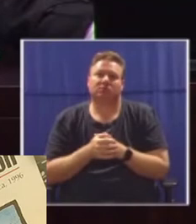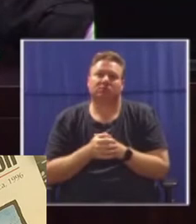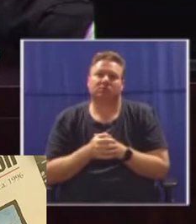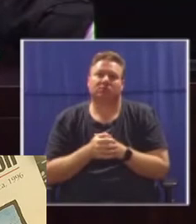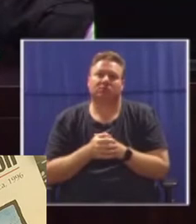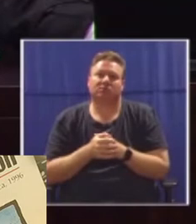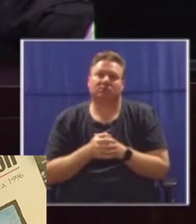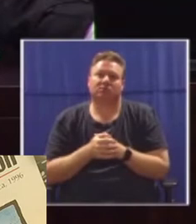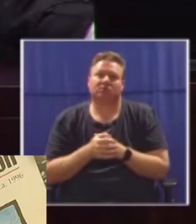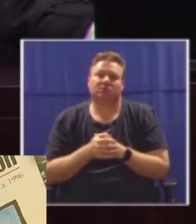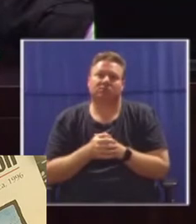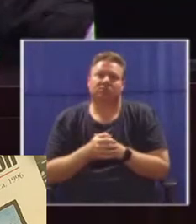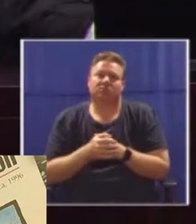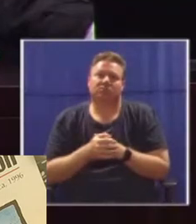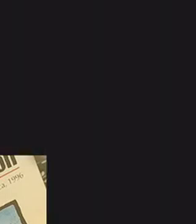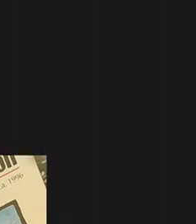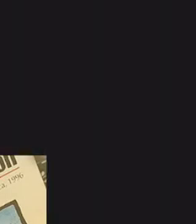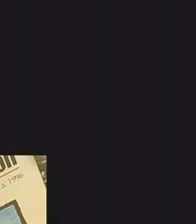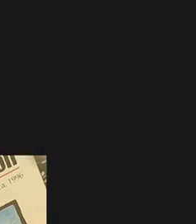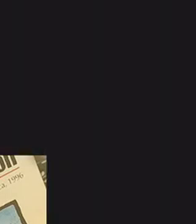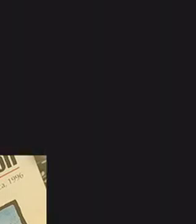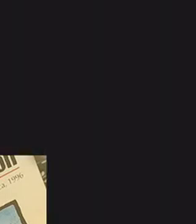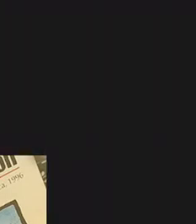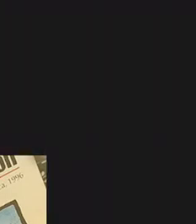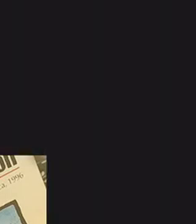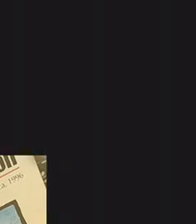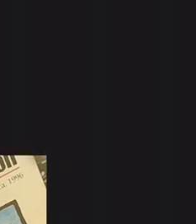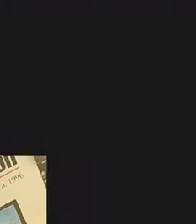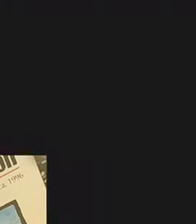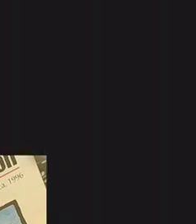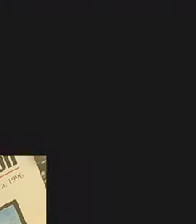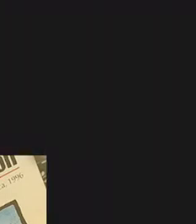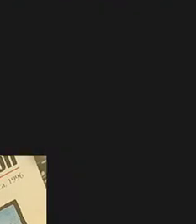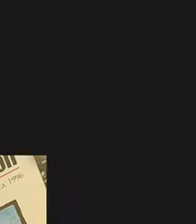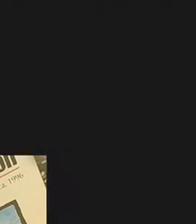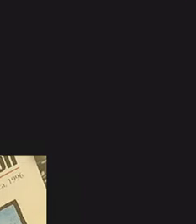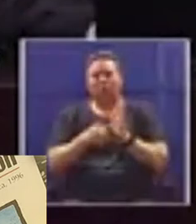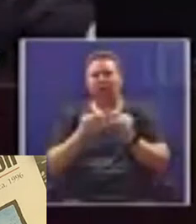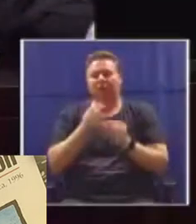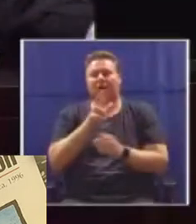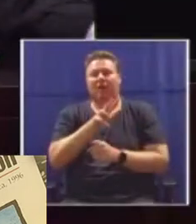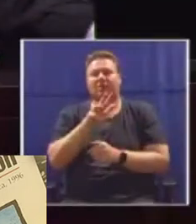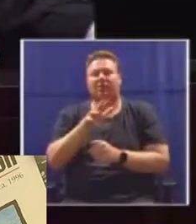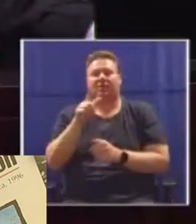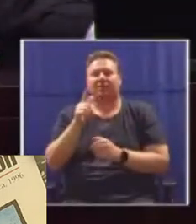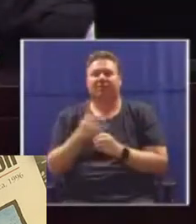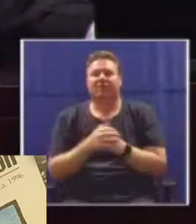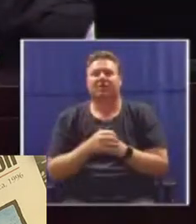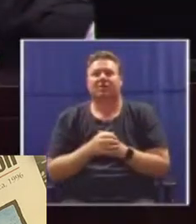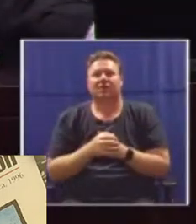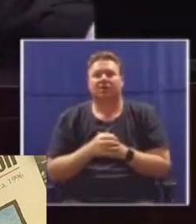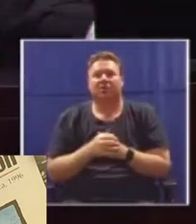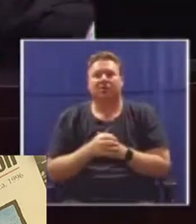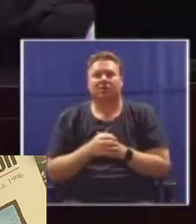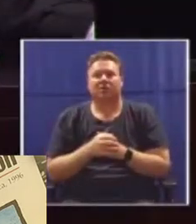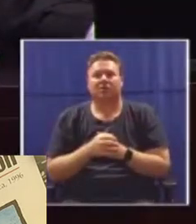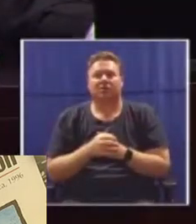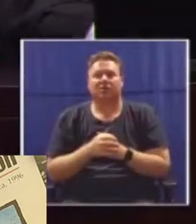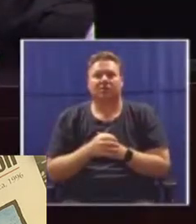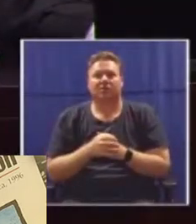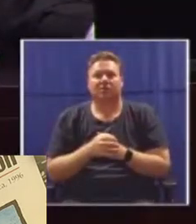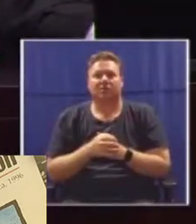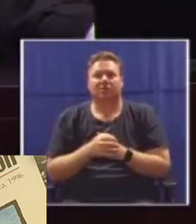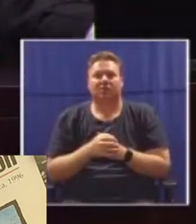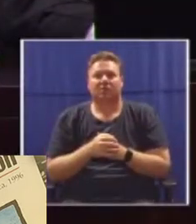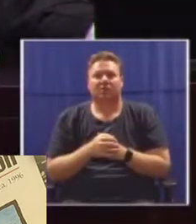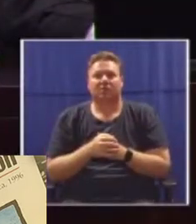by the 1978 protocol and 1997. Furthermore, this involves reviewing the mandatory fees for landing sewage